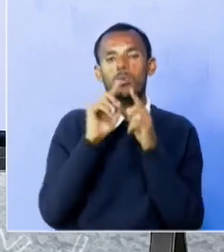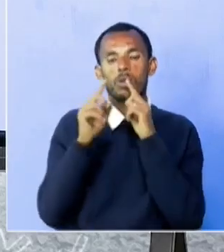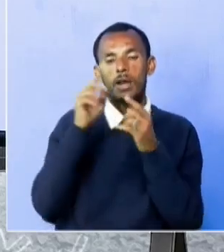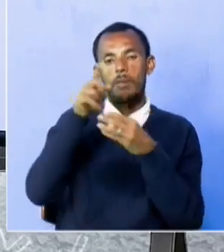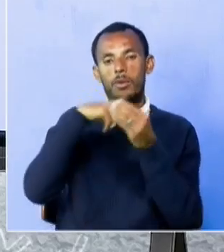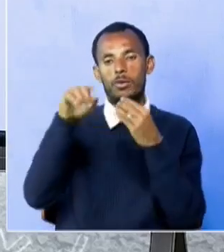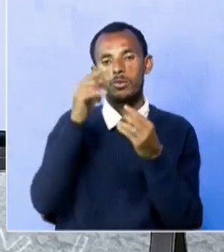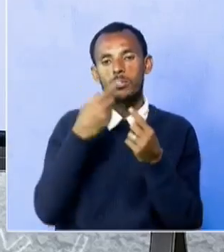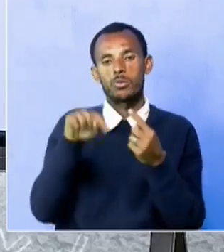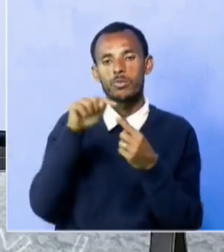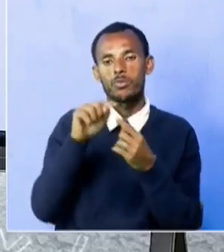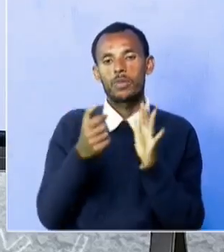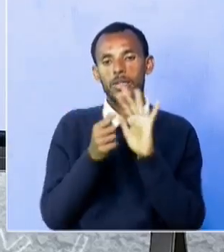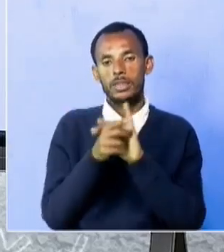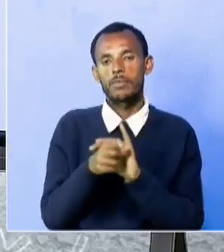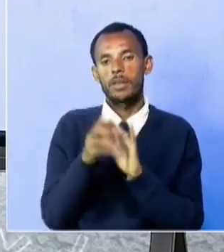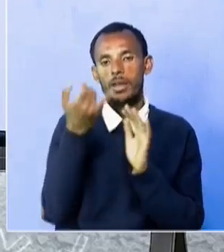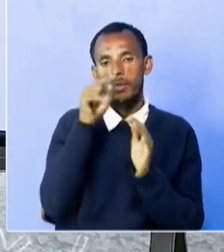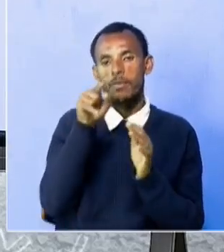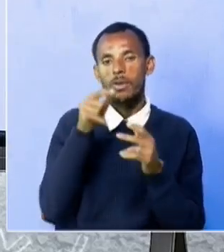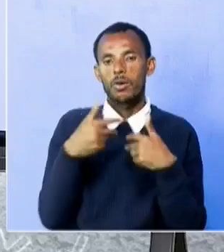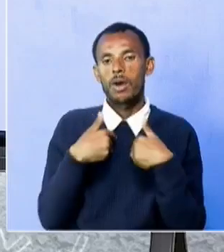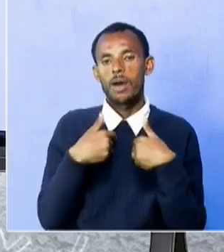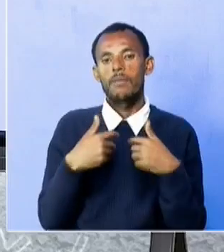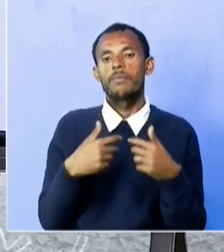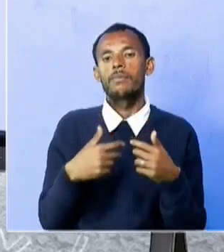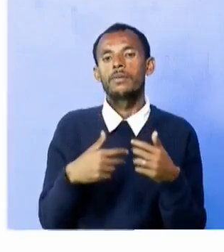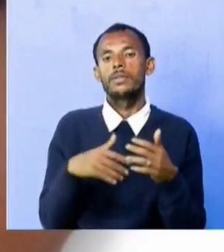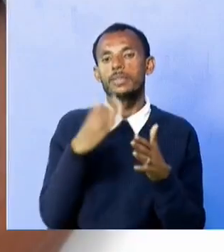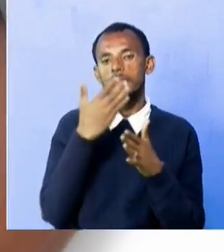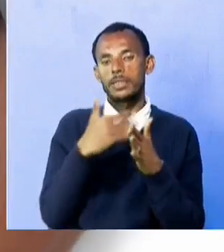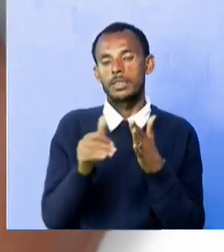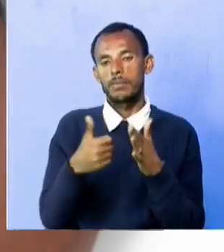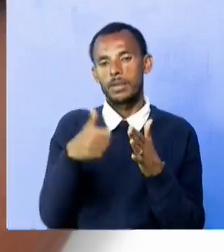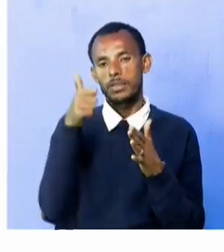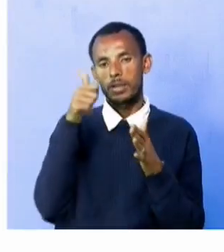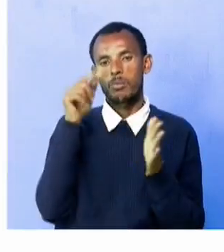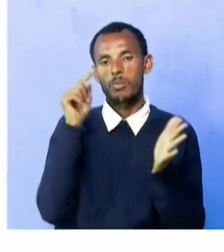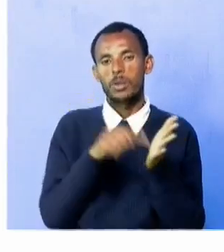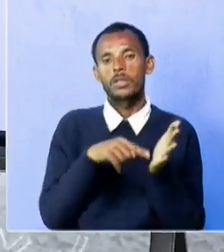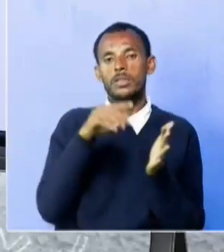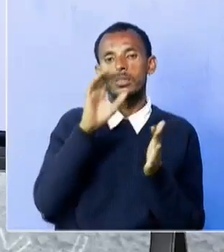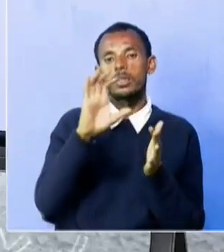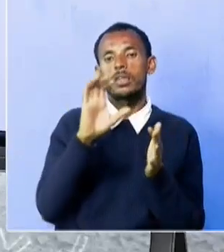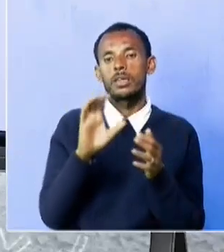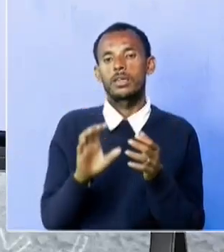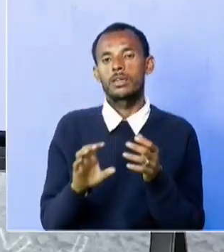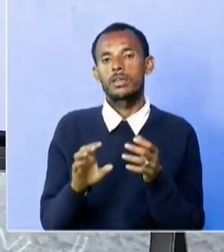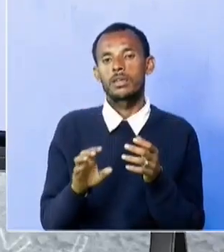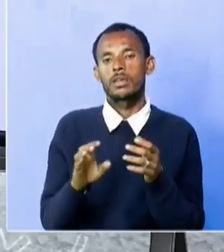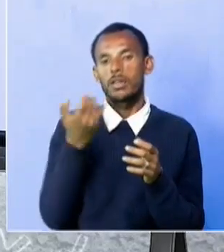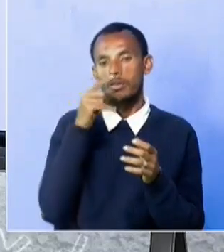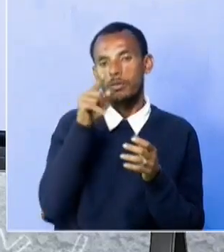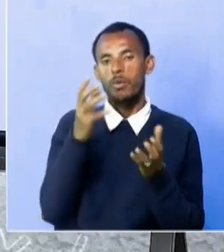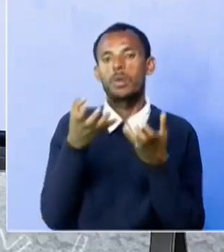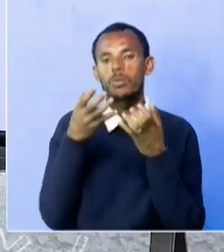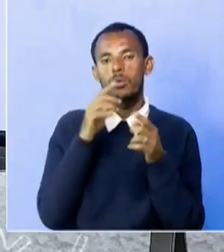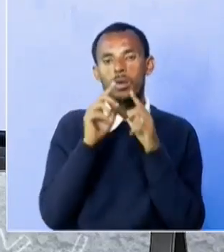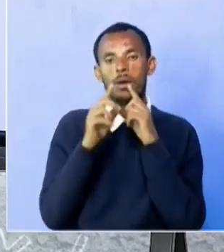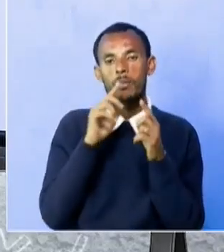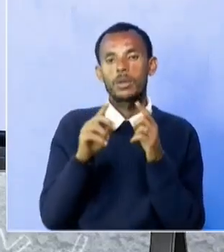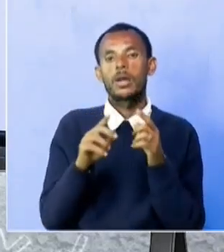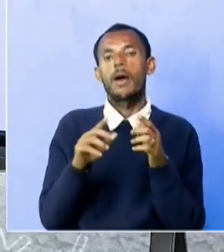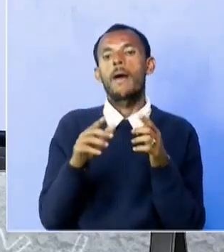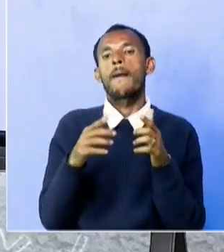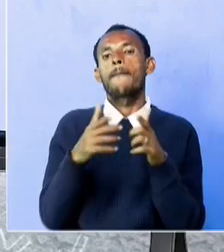about. For example, if you have some other points, C, now, if you want to talk about the